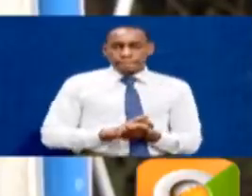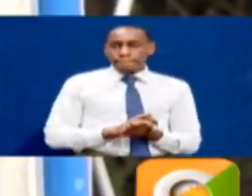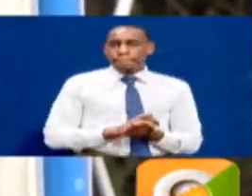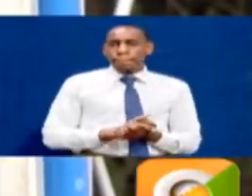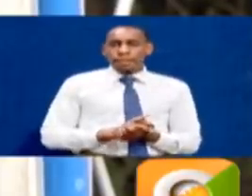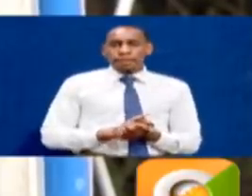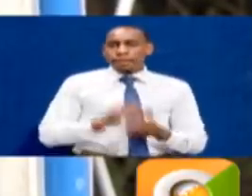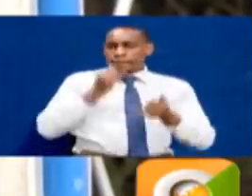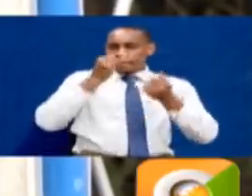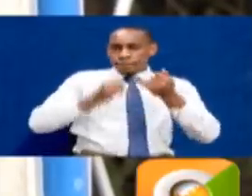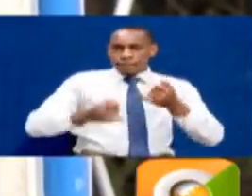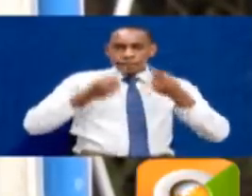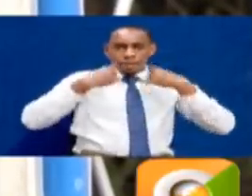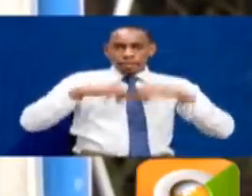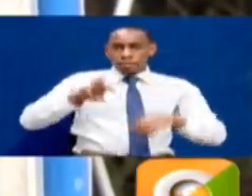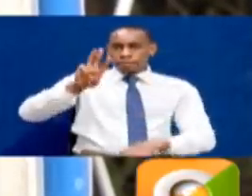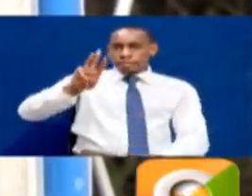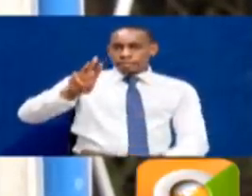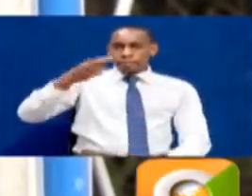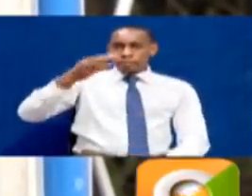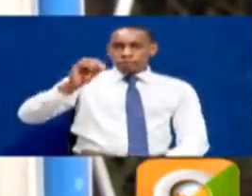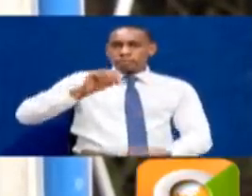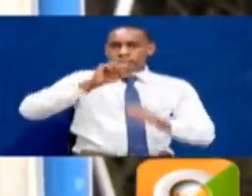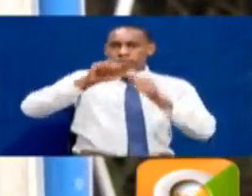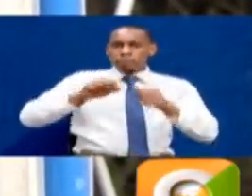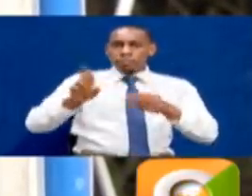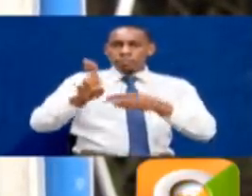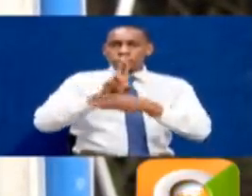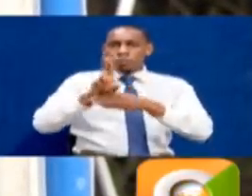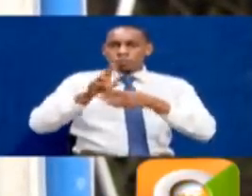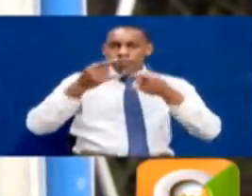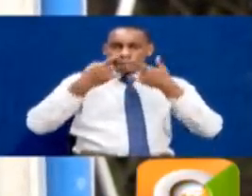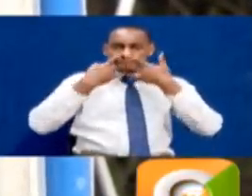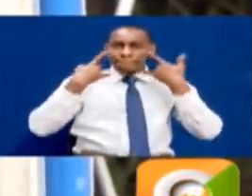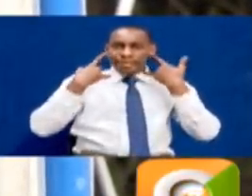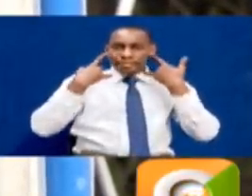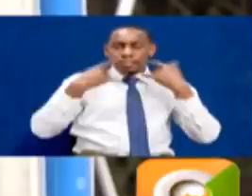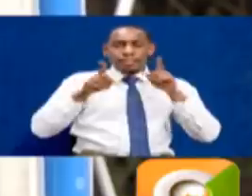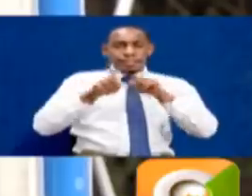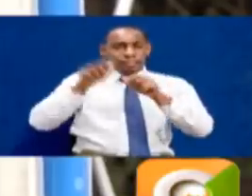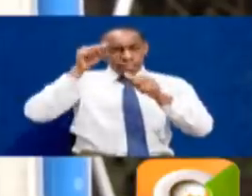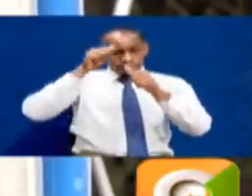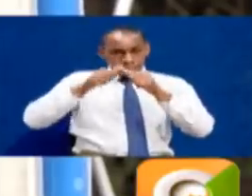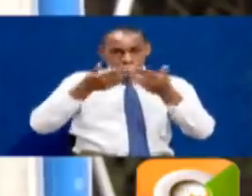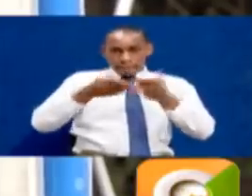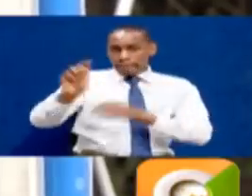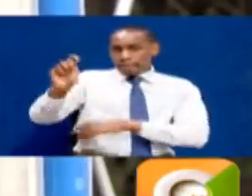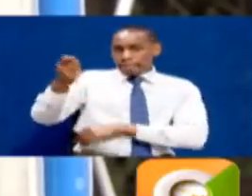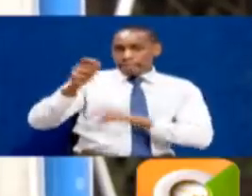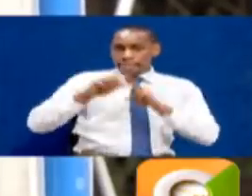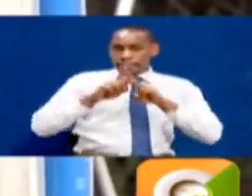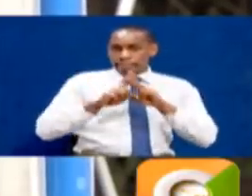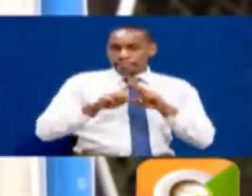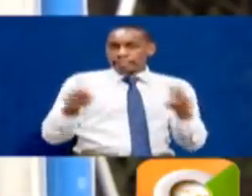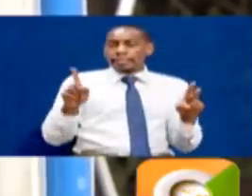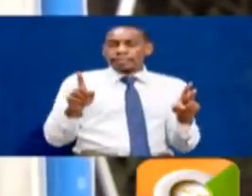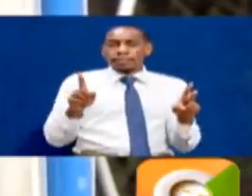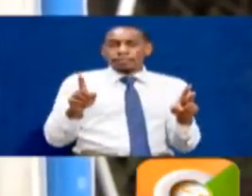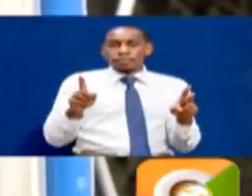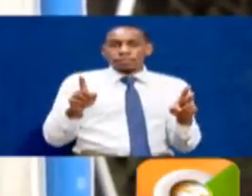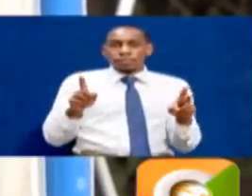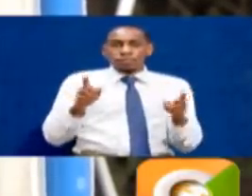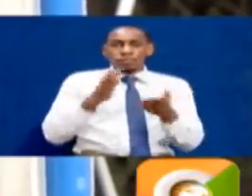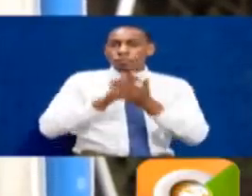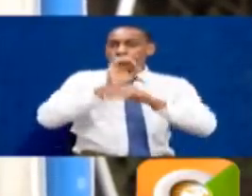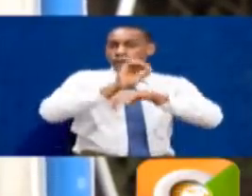thing that came from the WHO is about the use of masks. And remember, us in Kenya, we gave